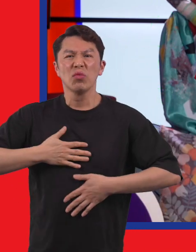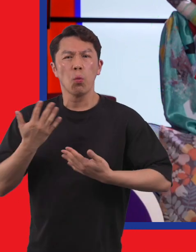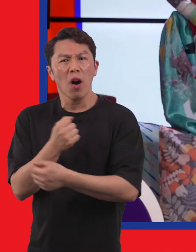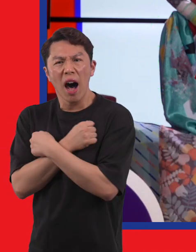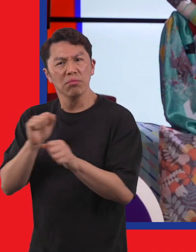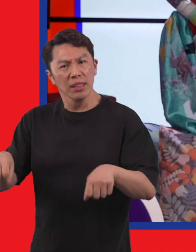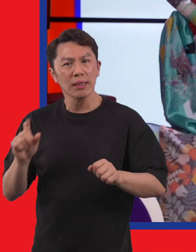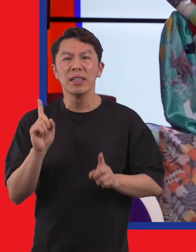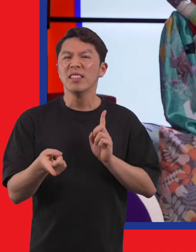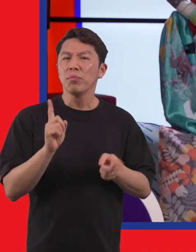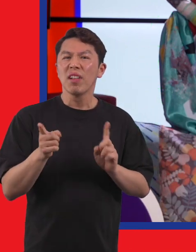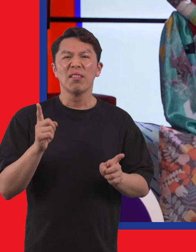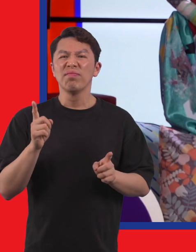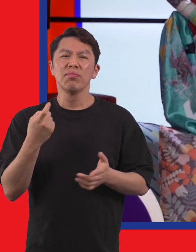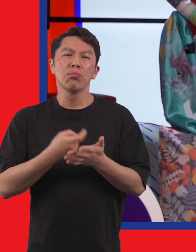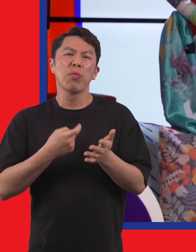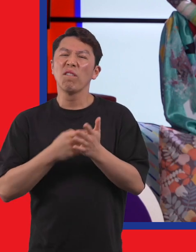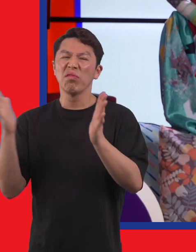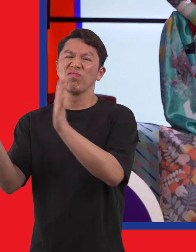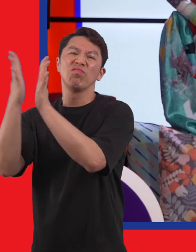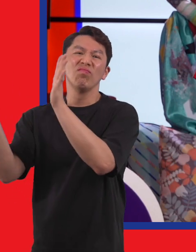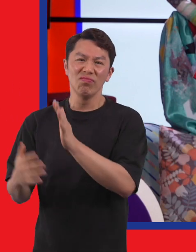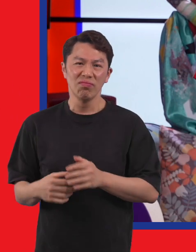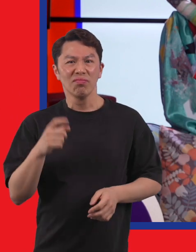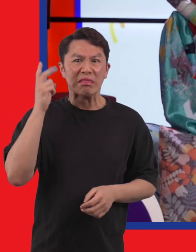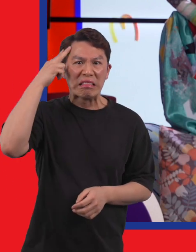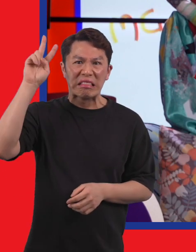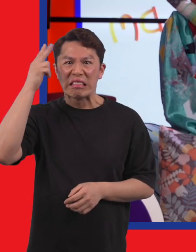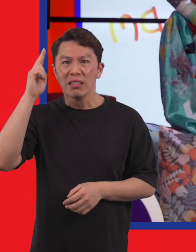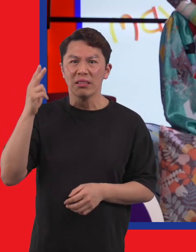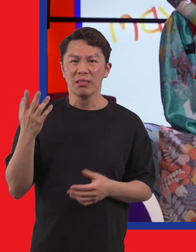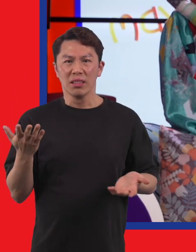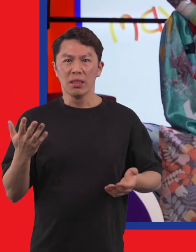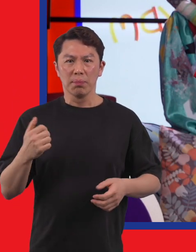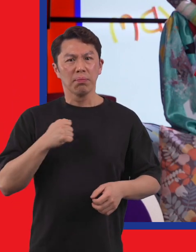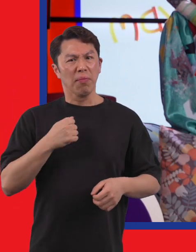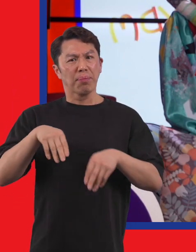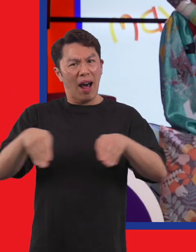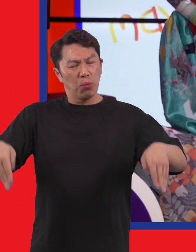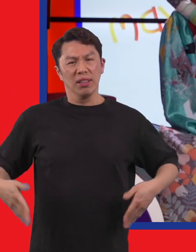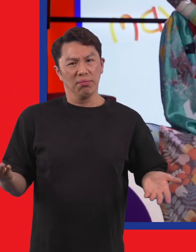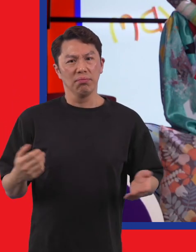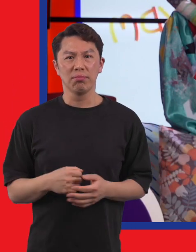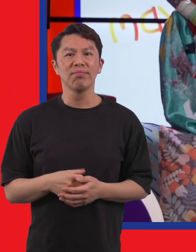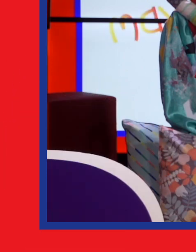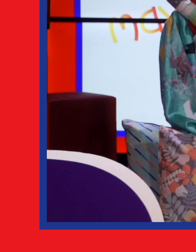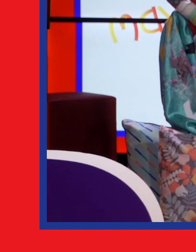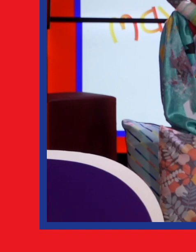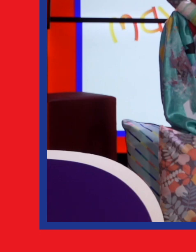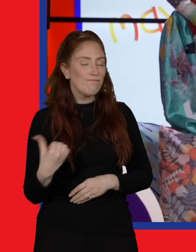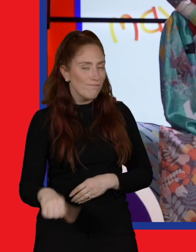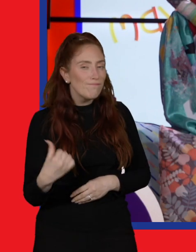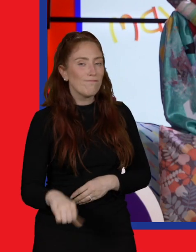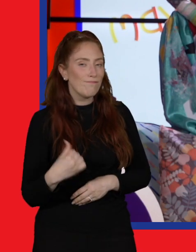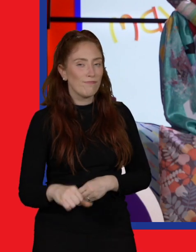too. Sometimes I might feel like a hug, but sometimes I just prefer a high five. It can change. I'm setting a boundary for what